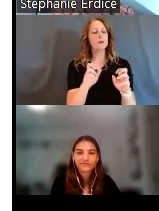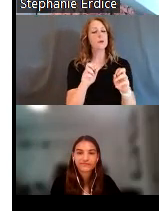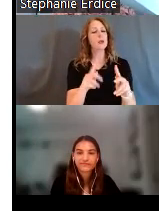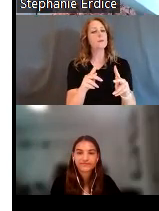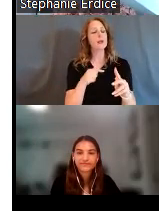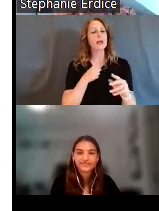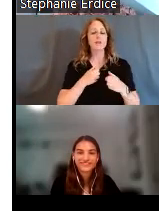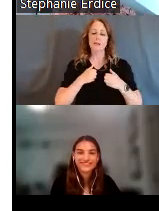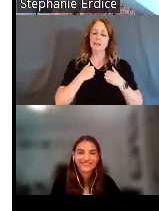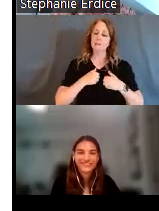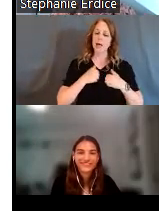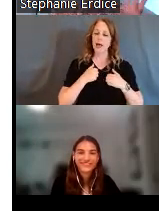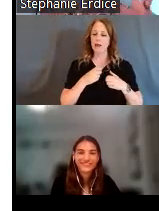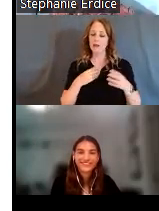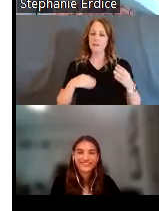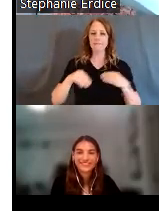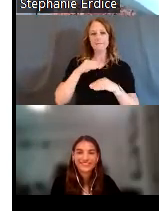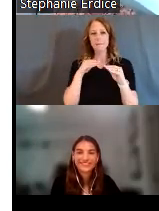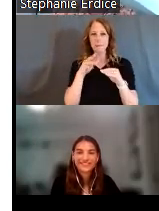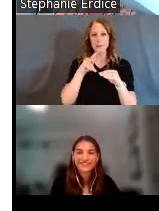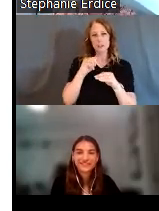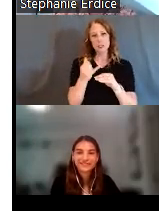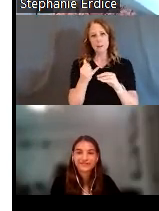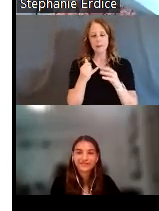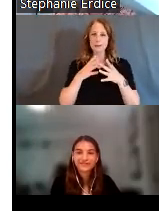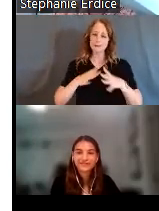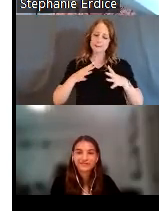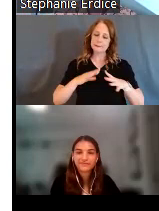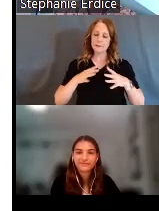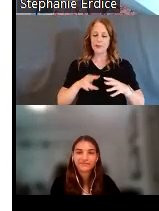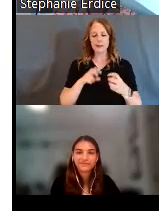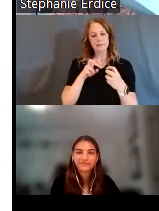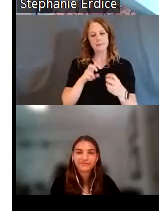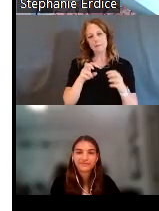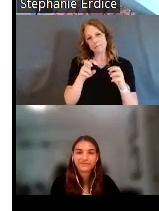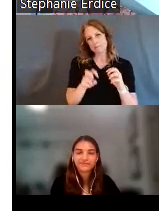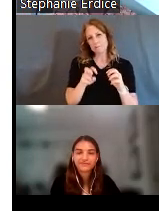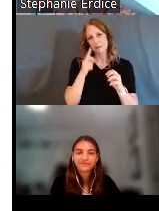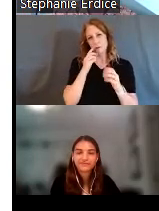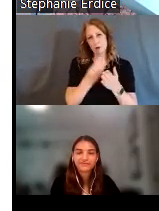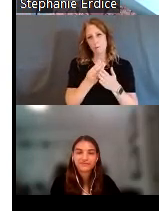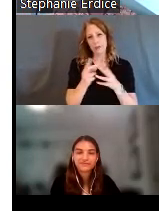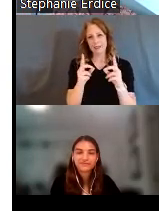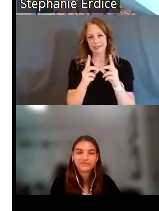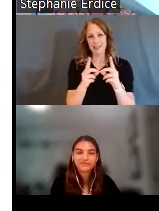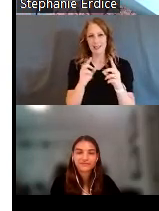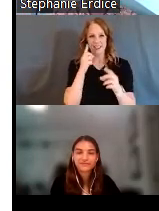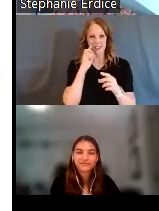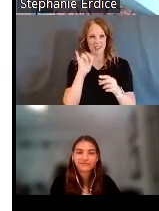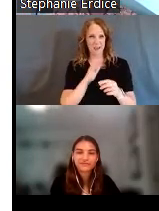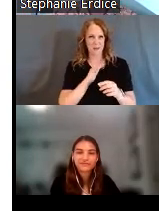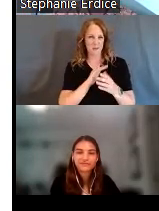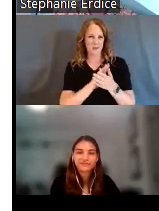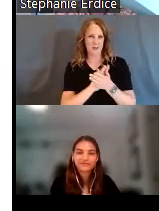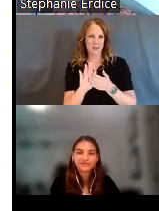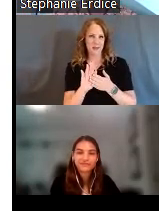nice bath, I wrap myself in my favorite pajamas, and I sit down and I have my money date. And so I really thought that that was an interesting way to look